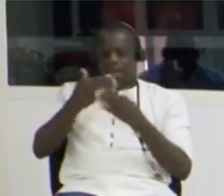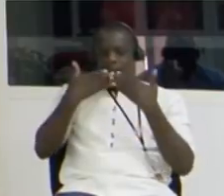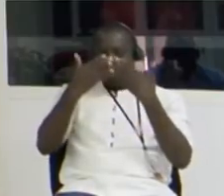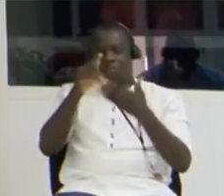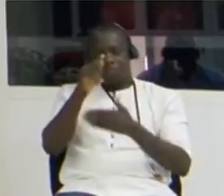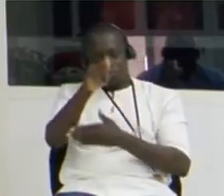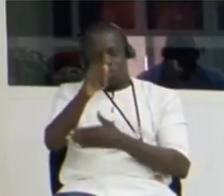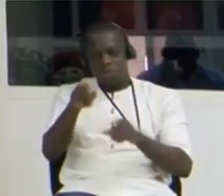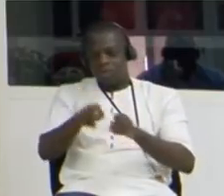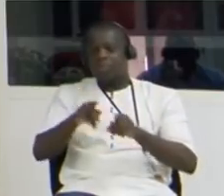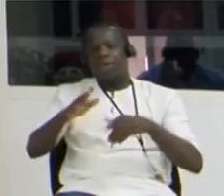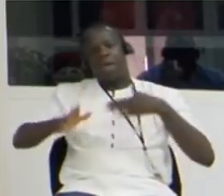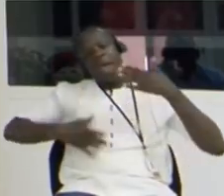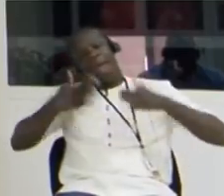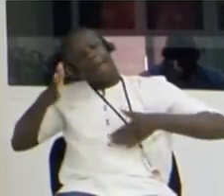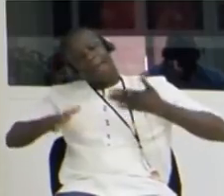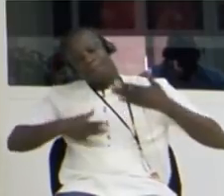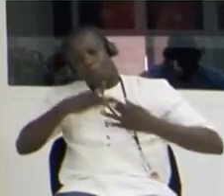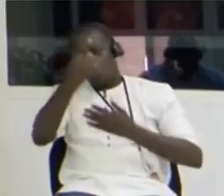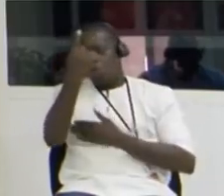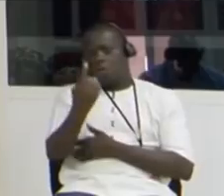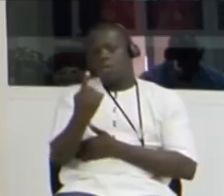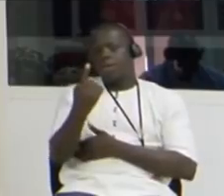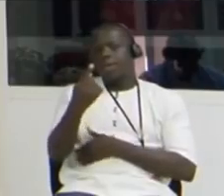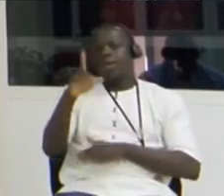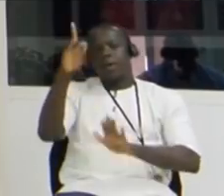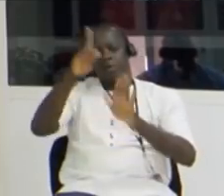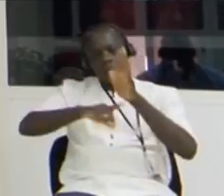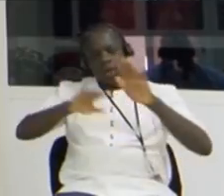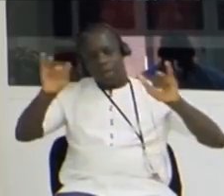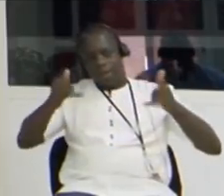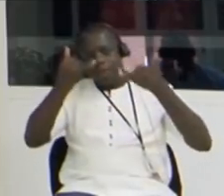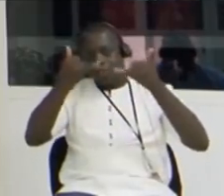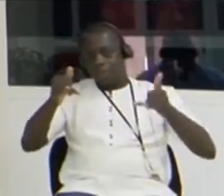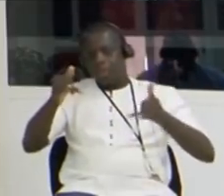like entertainment and also food.